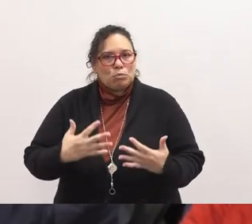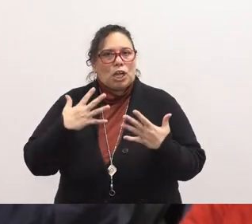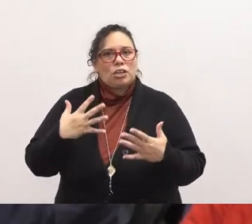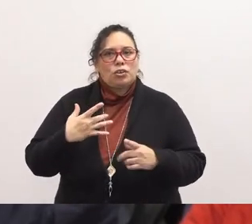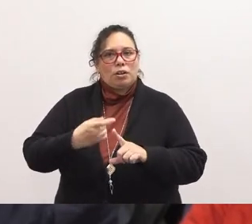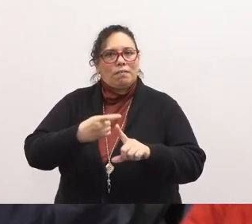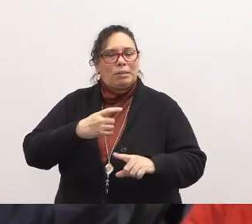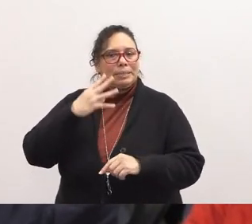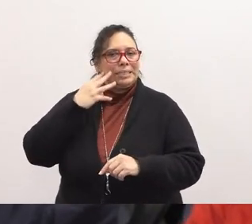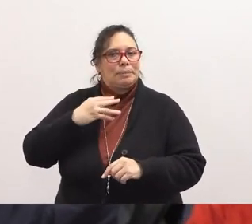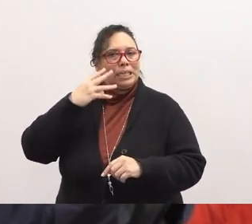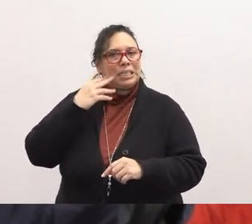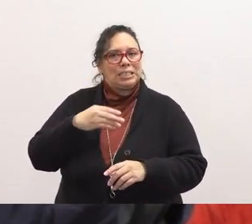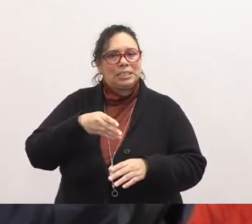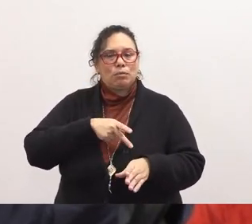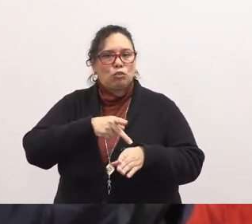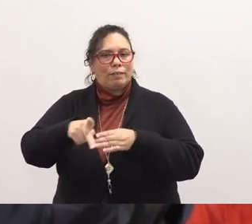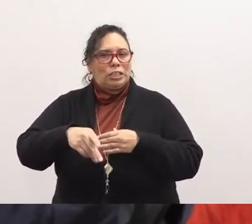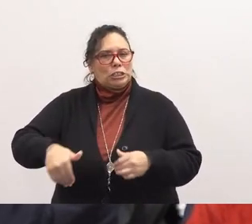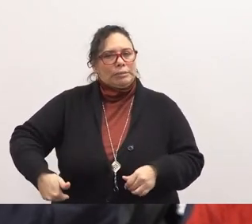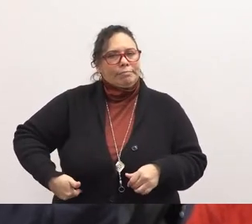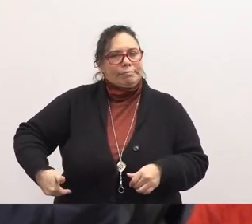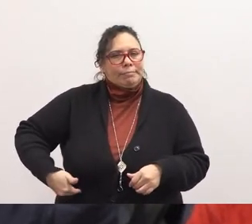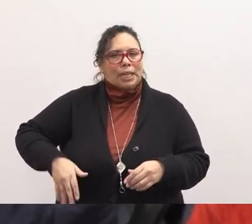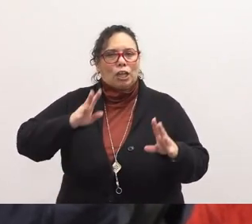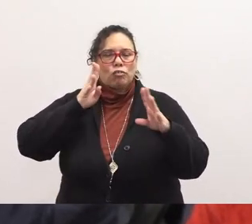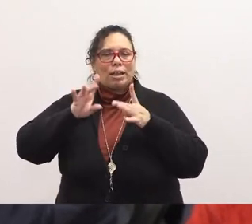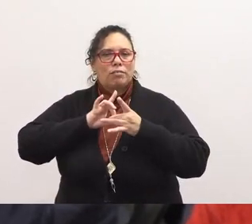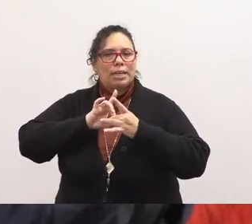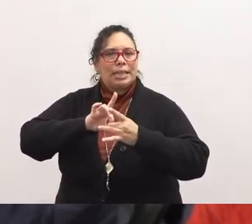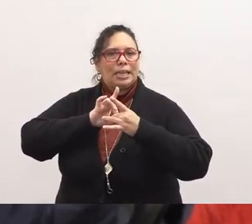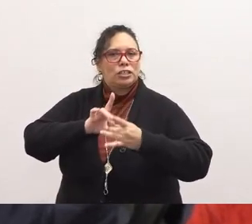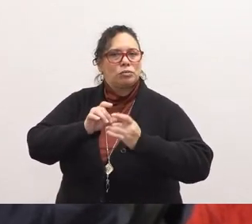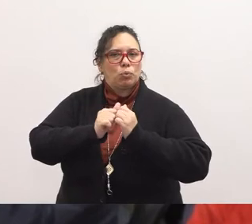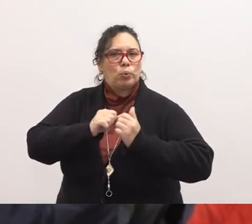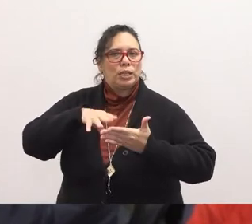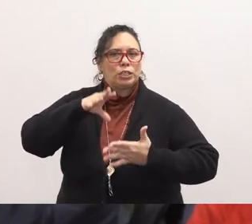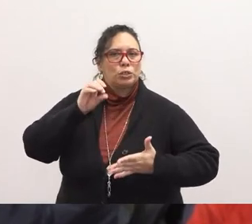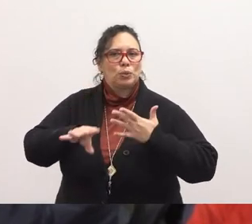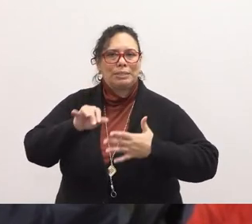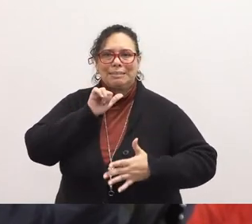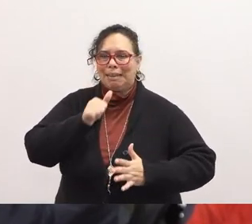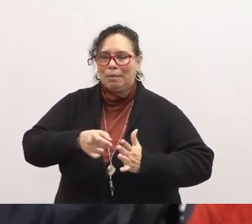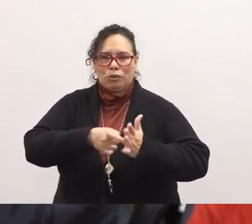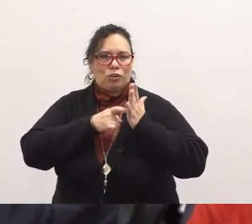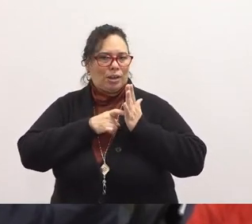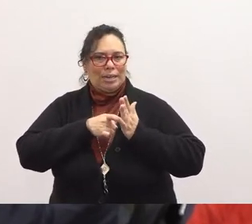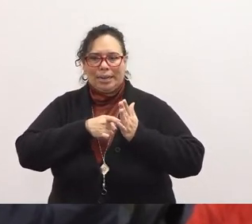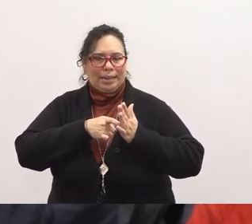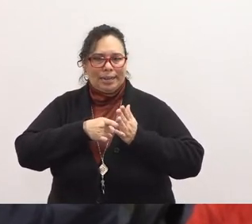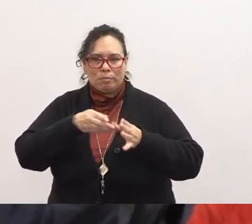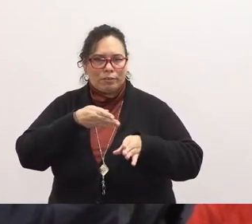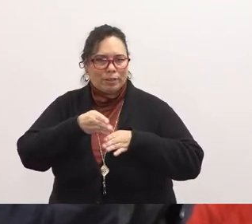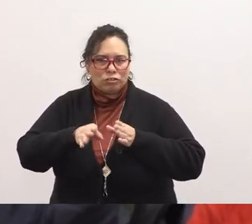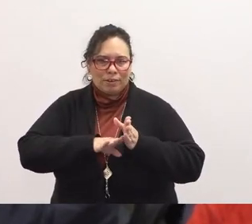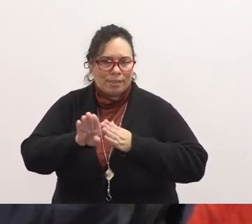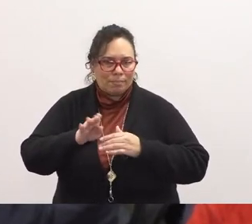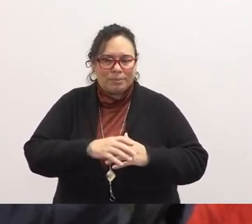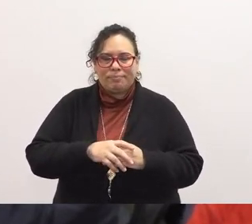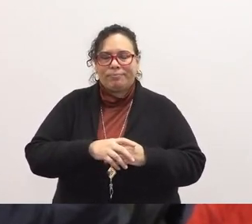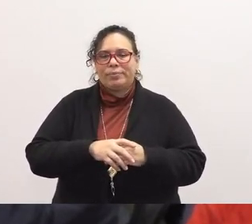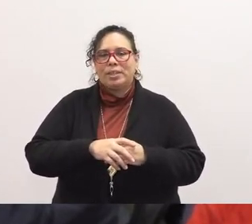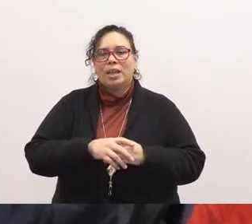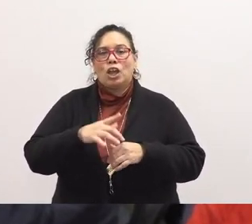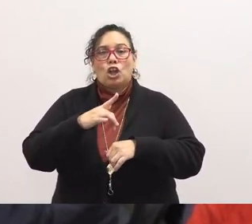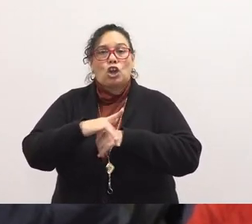from experienced professional instincts, creating relationships with students, not mandate professional development. Earlier this year,